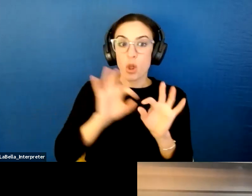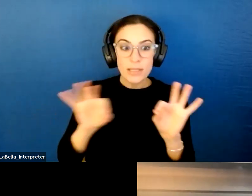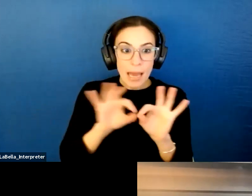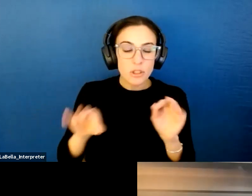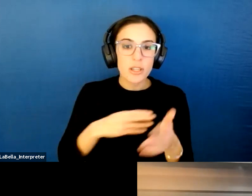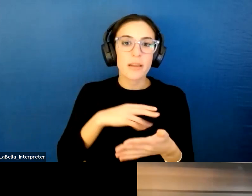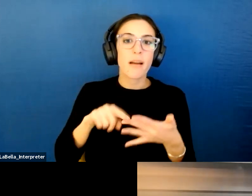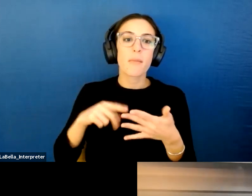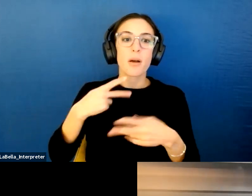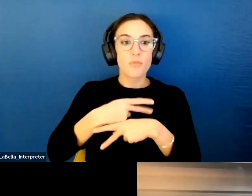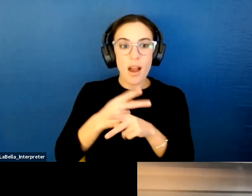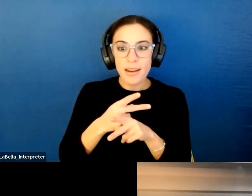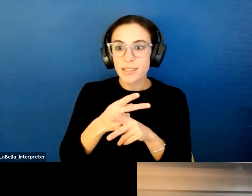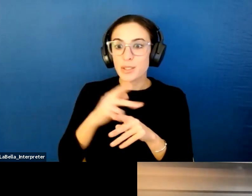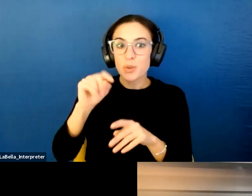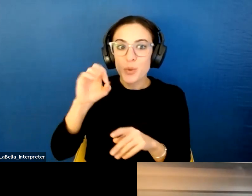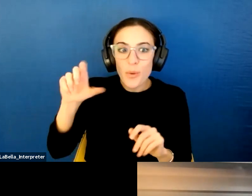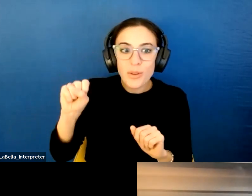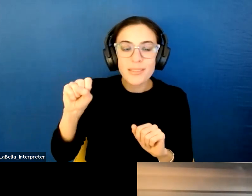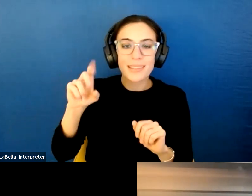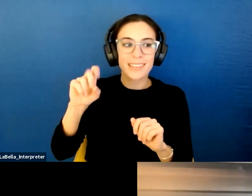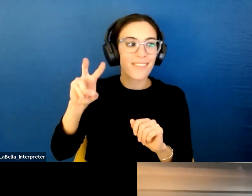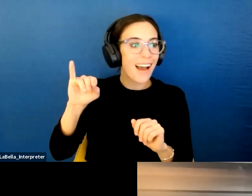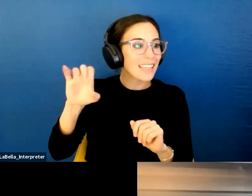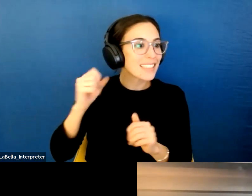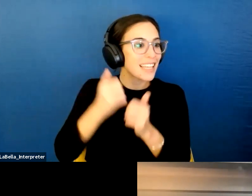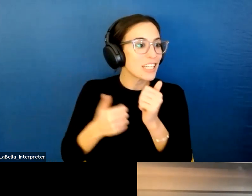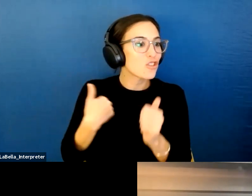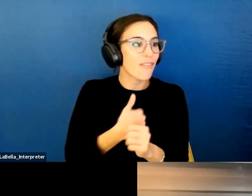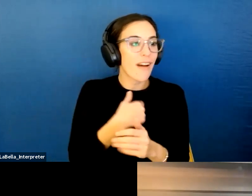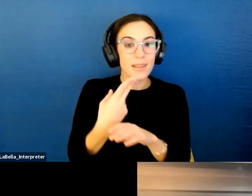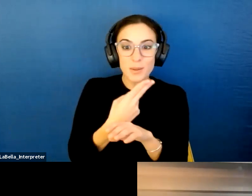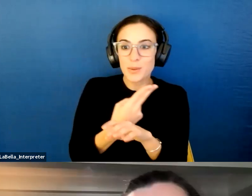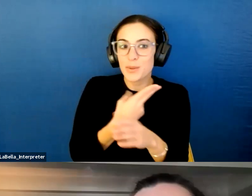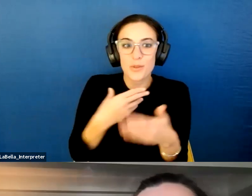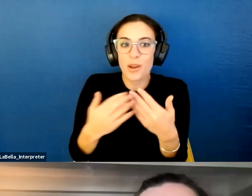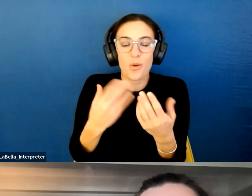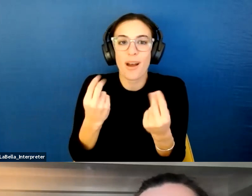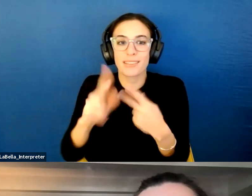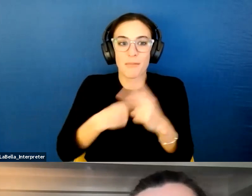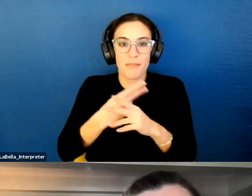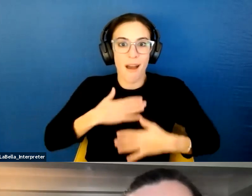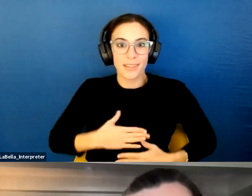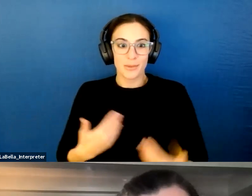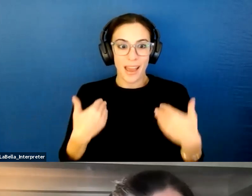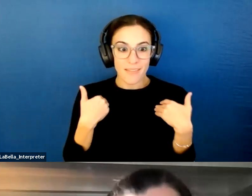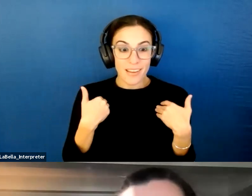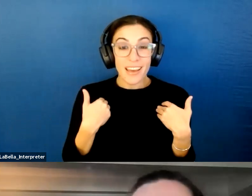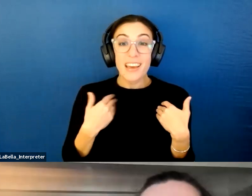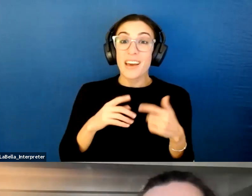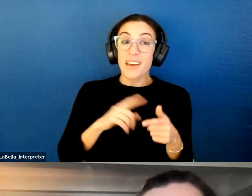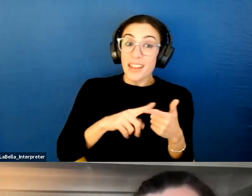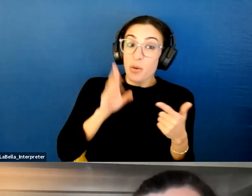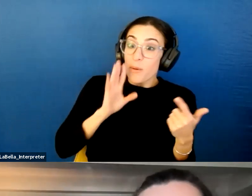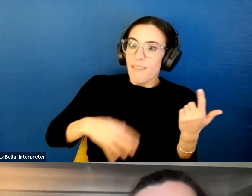that we use, each of us uses, no matter the state of our bodies, then we'd find actually this rich